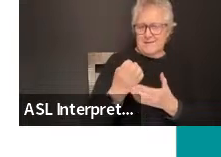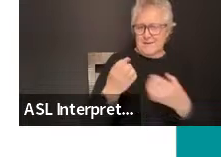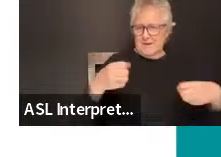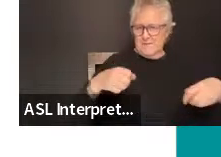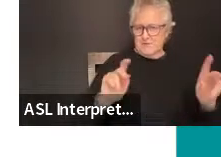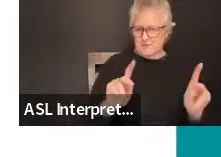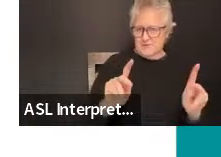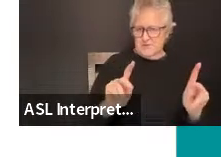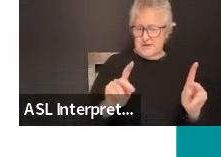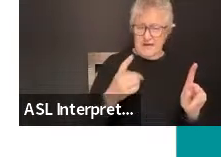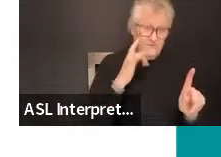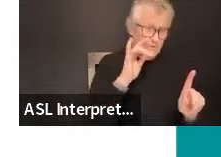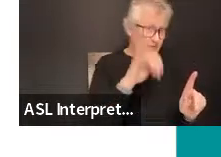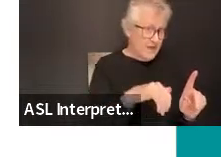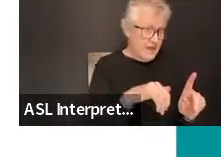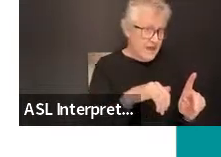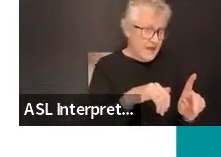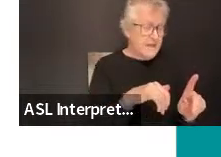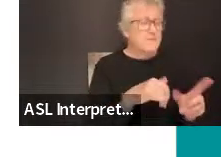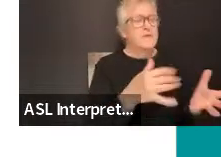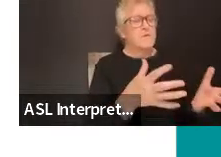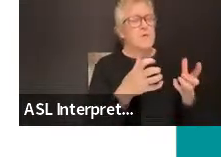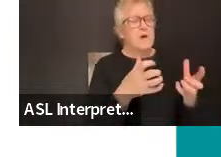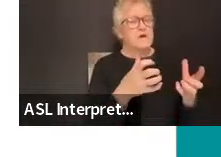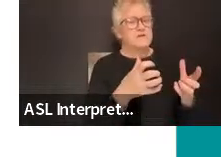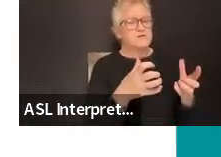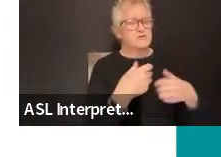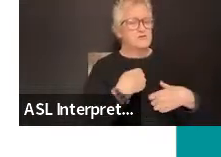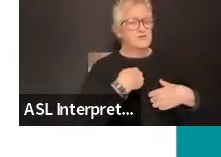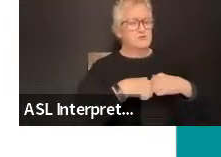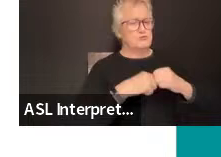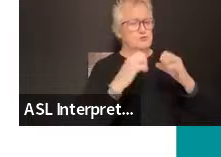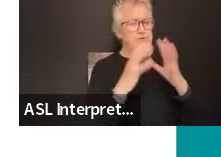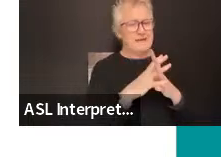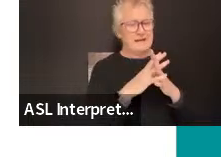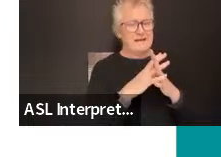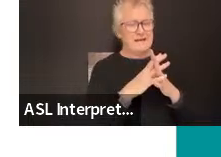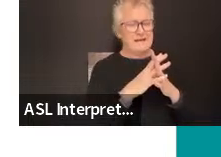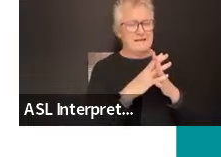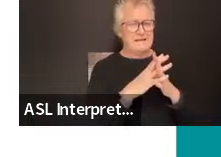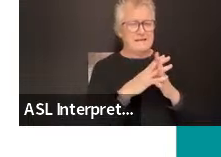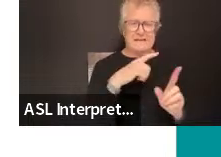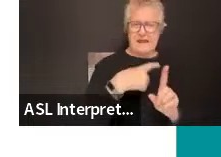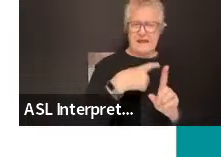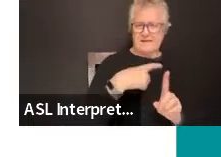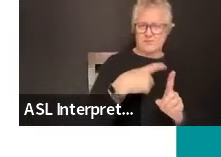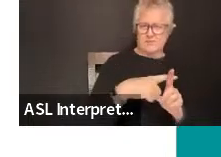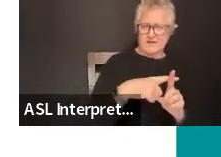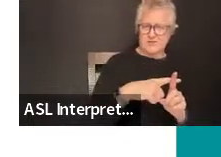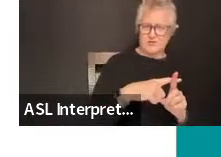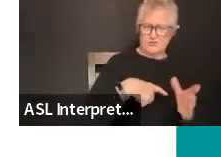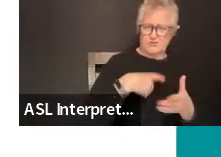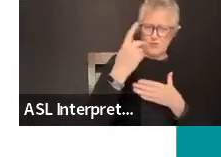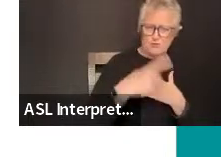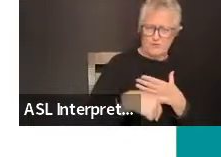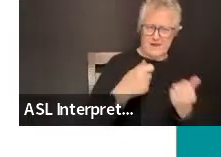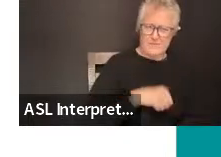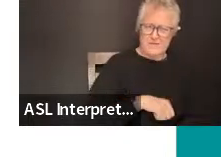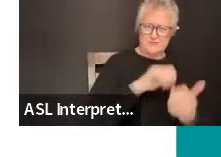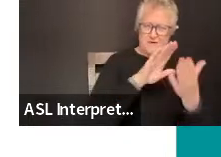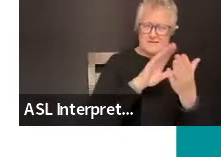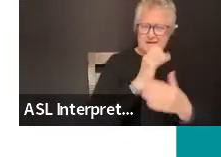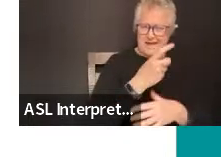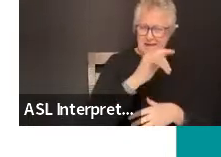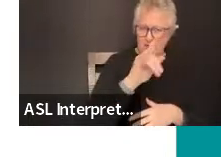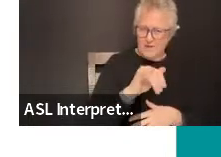create an aspirational program addressing equity and climate framework guidance, discuss ranking current elements